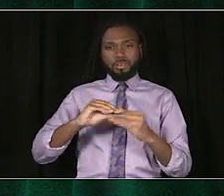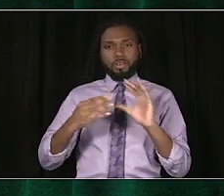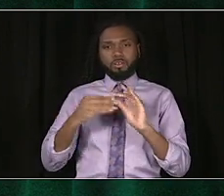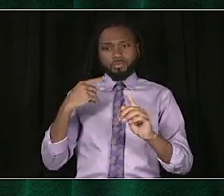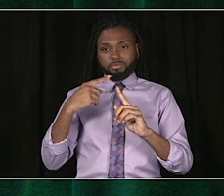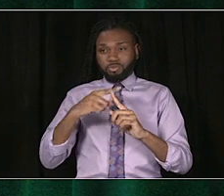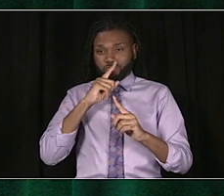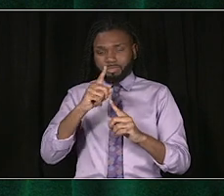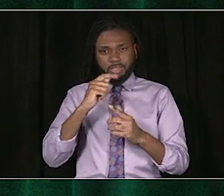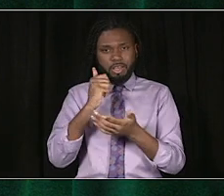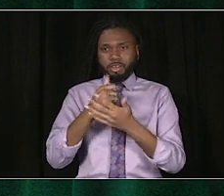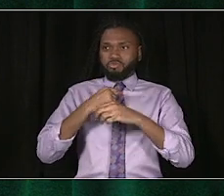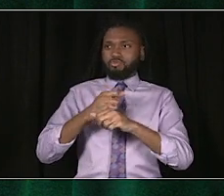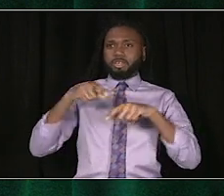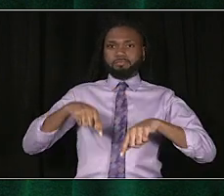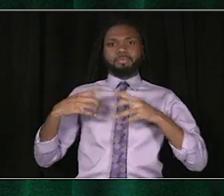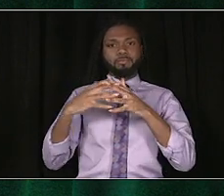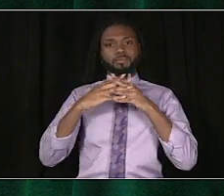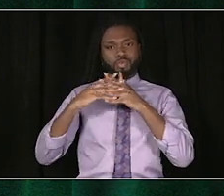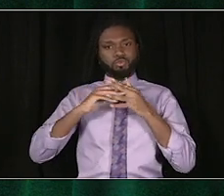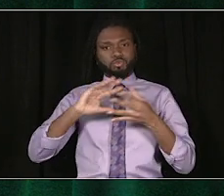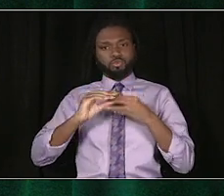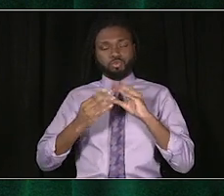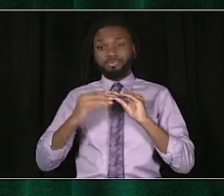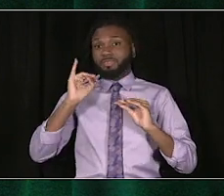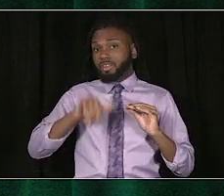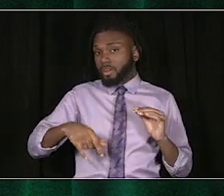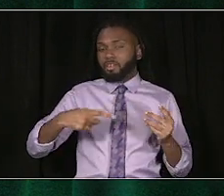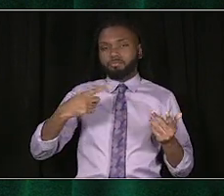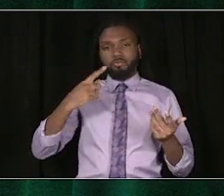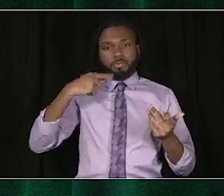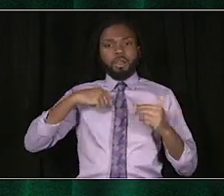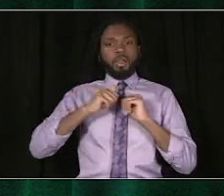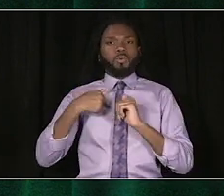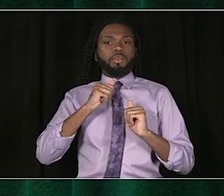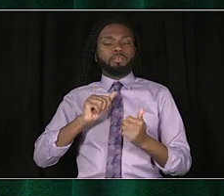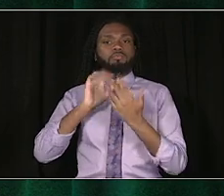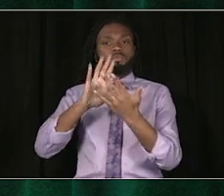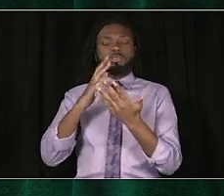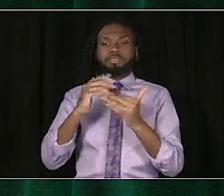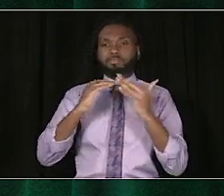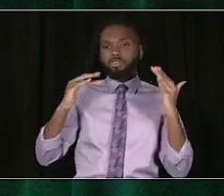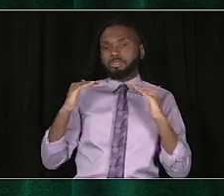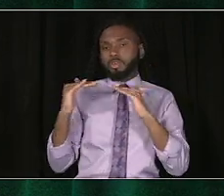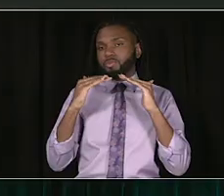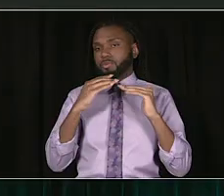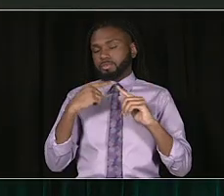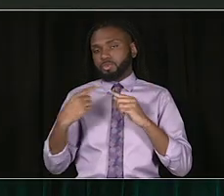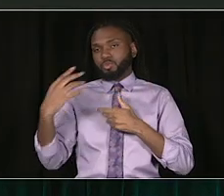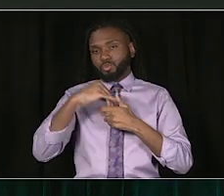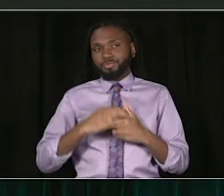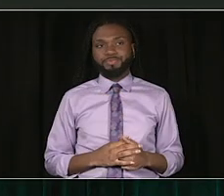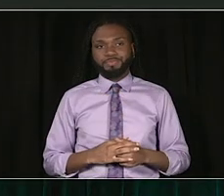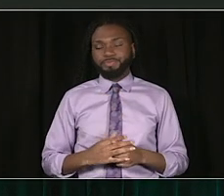the story of America. And that, to me, is how we can address some of the diversity, inclusion, and equity. Thank